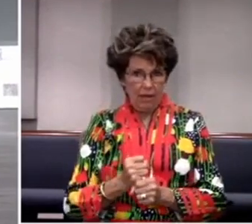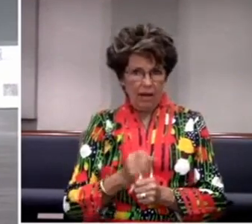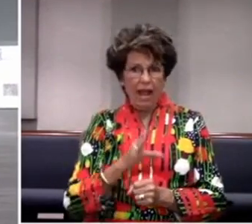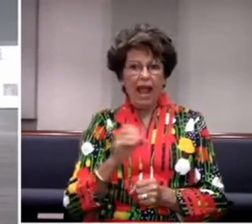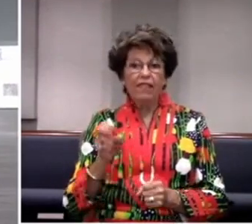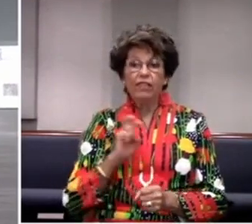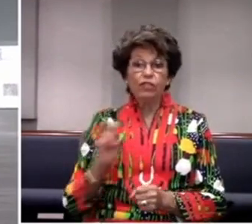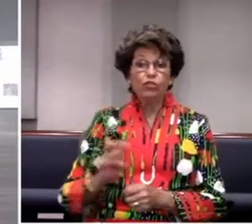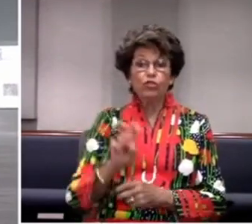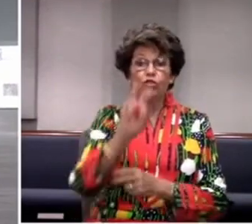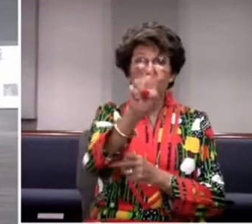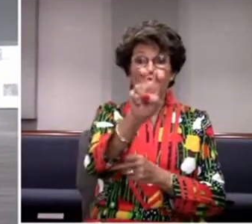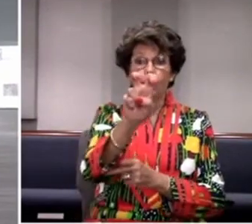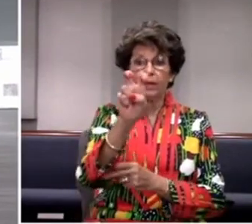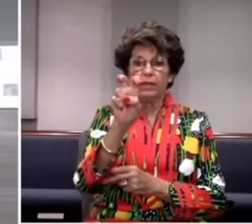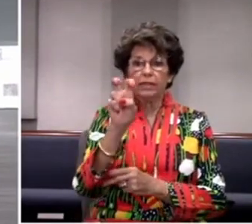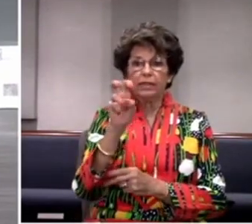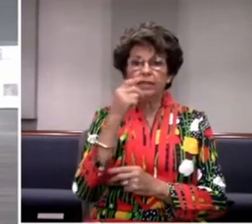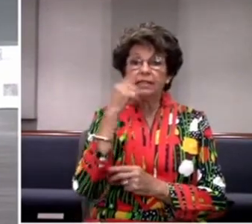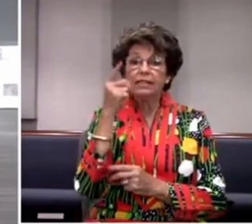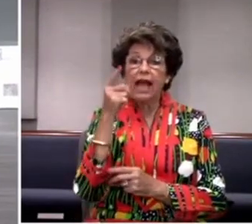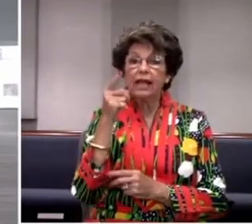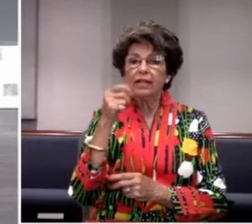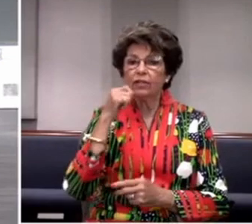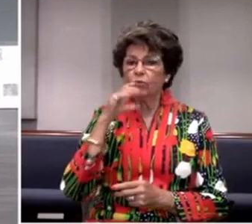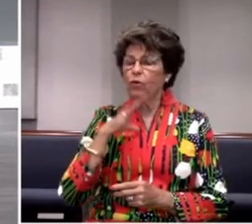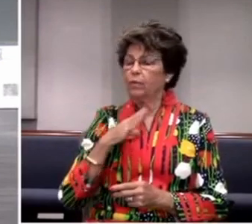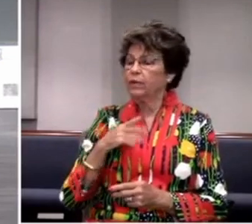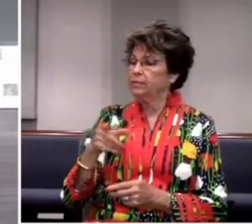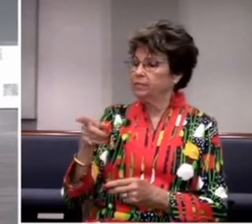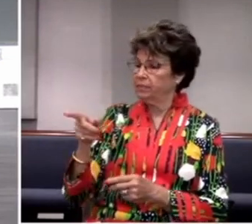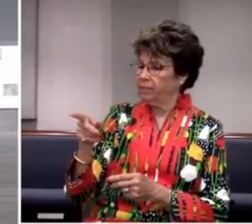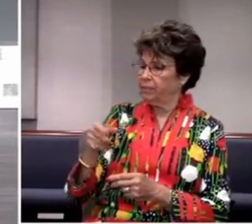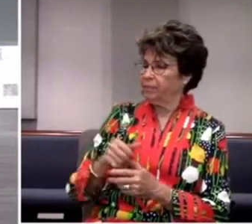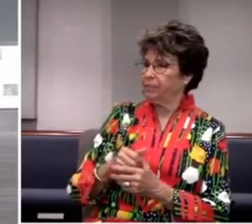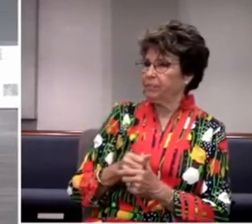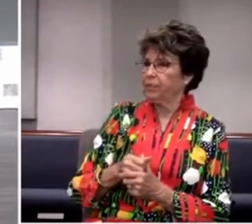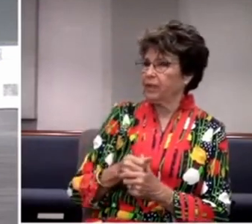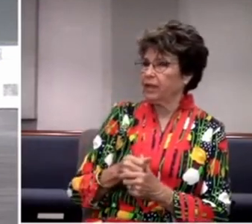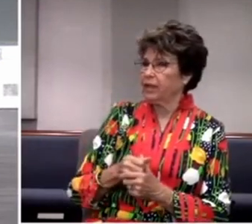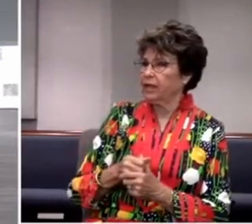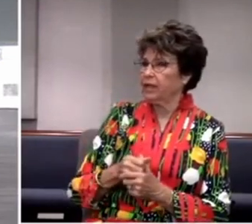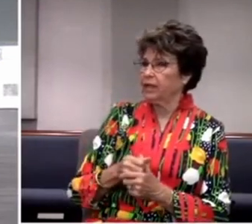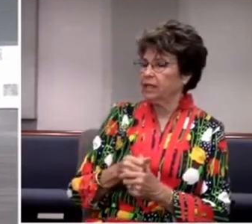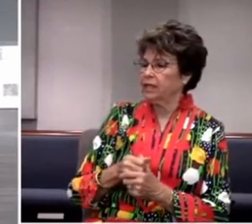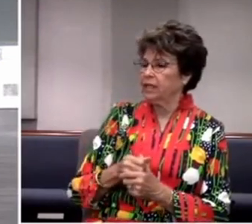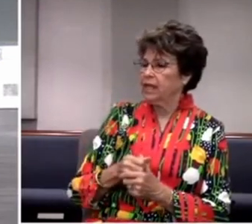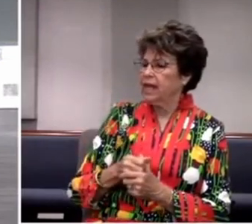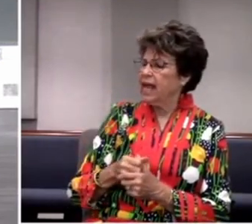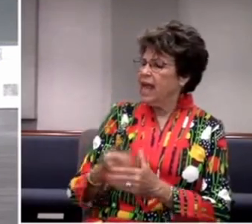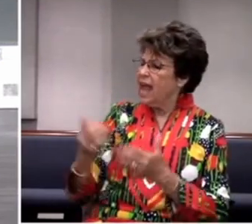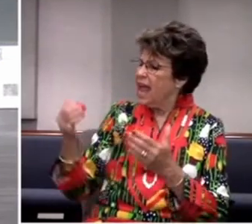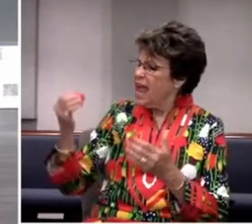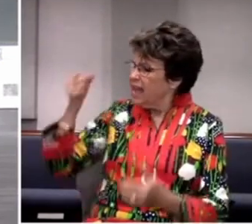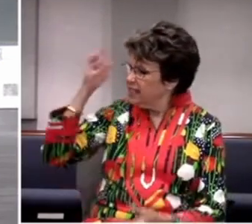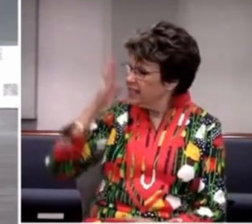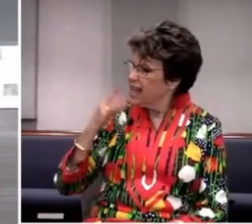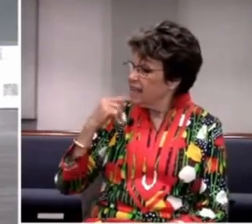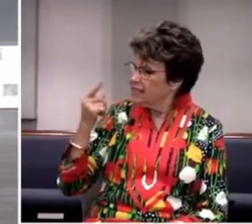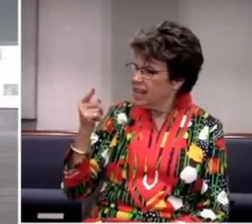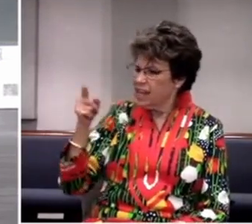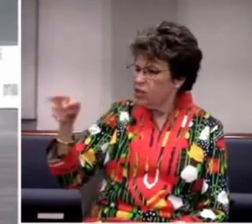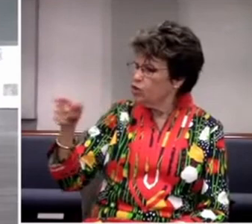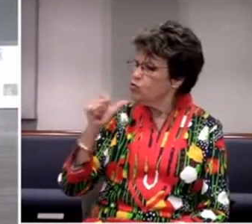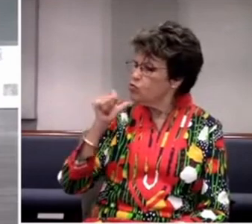serpent, said unto the woman, yea, hath God said, ye shall